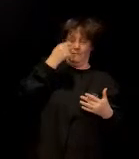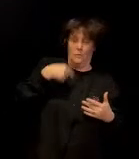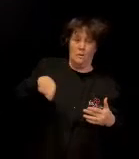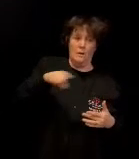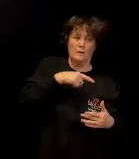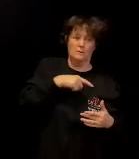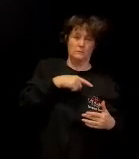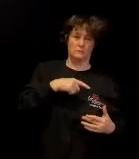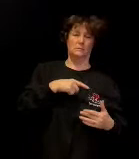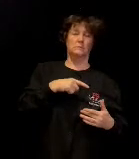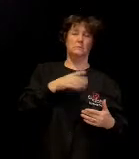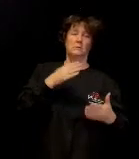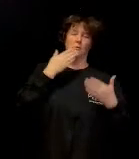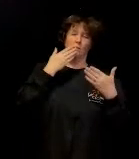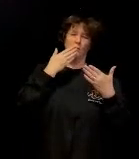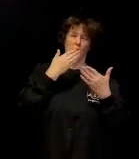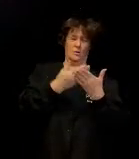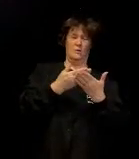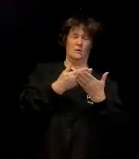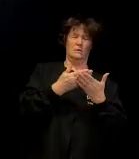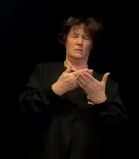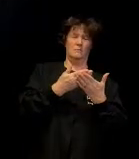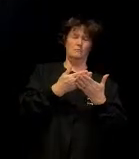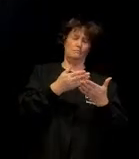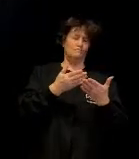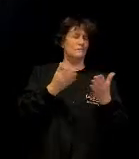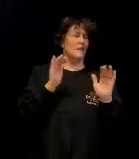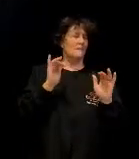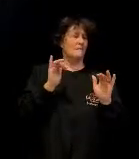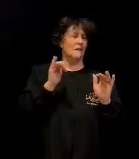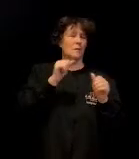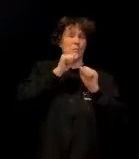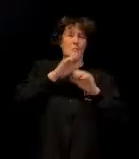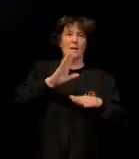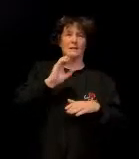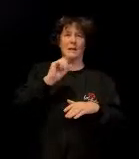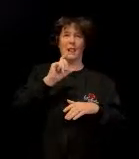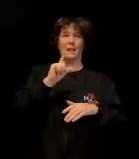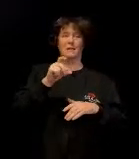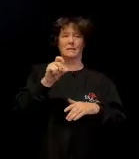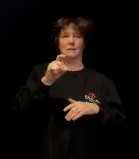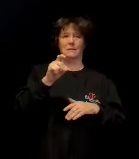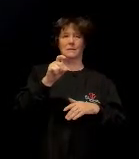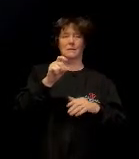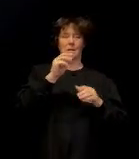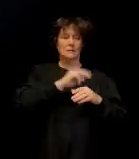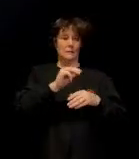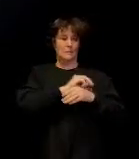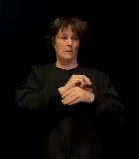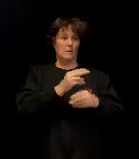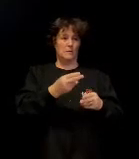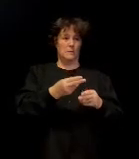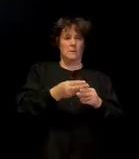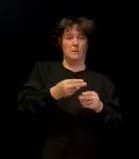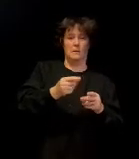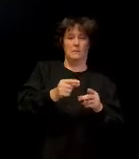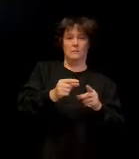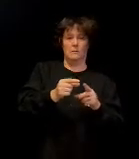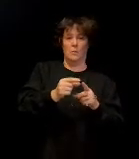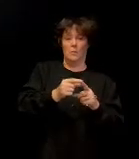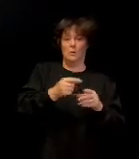are open. We're good receivers tonight. So bless Alex as he ministers the word of God. In Jesus' name,